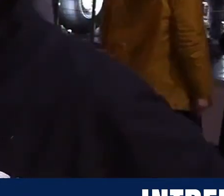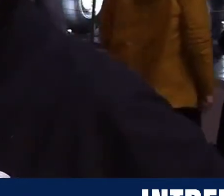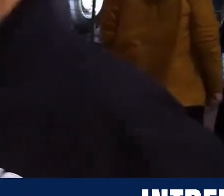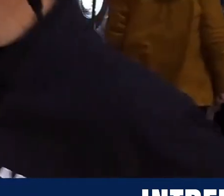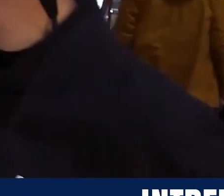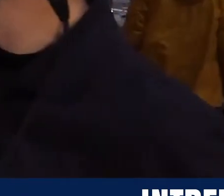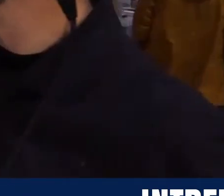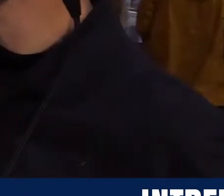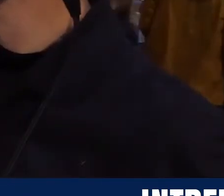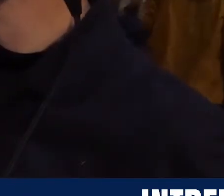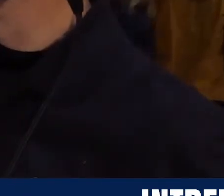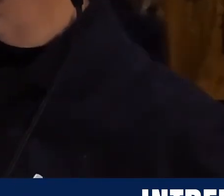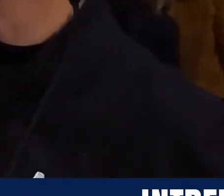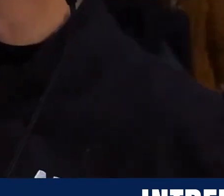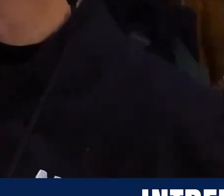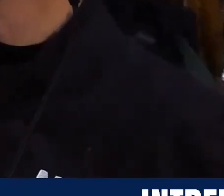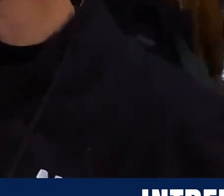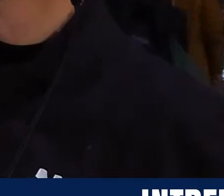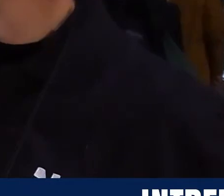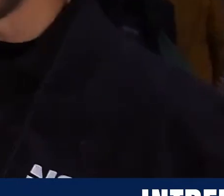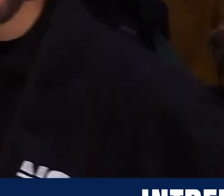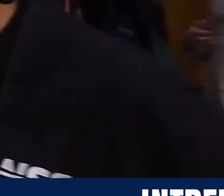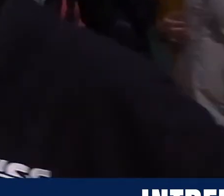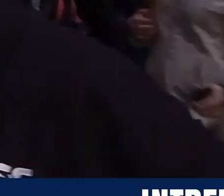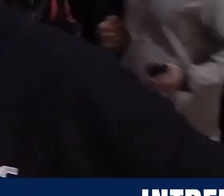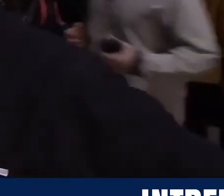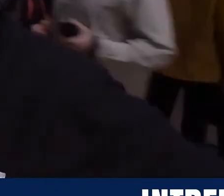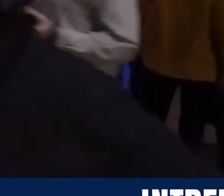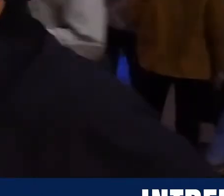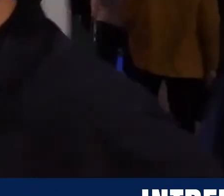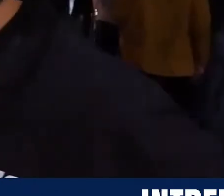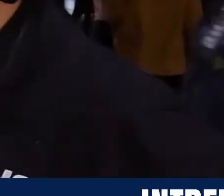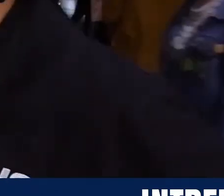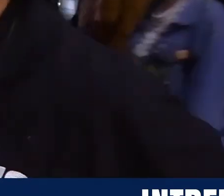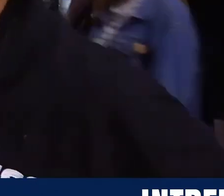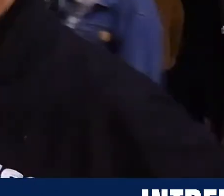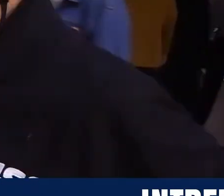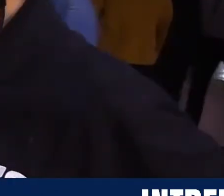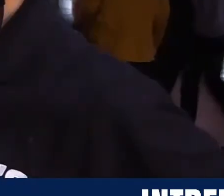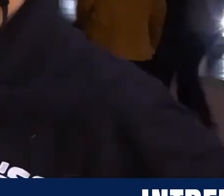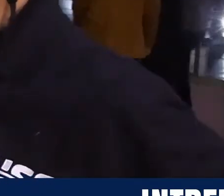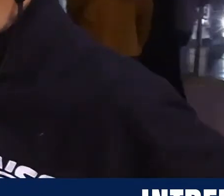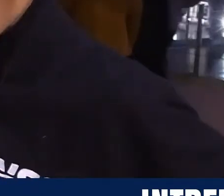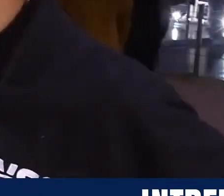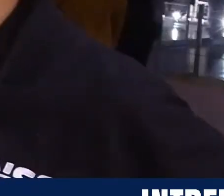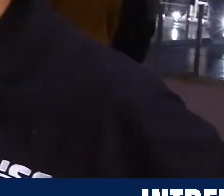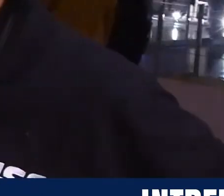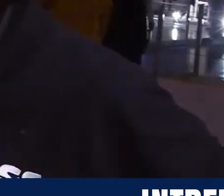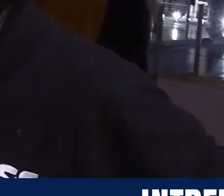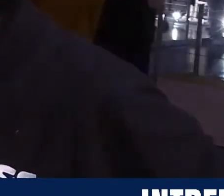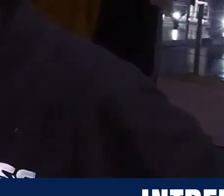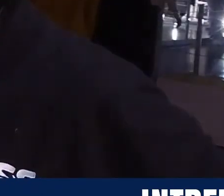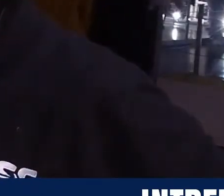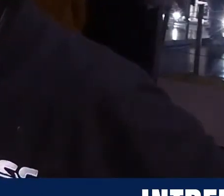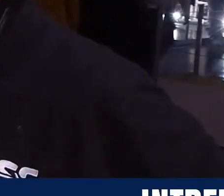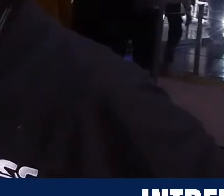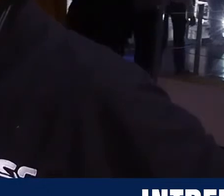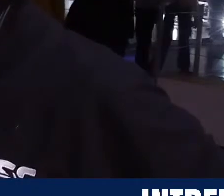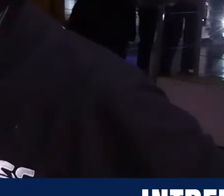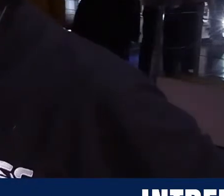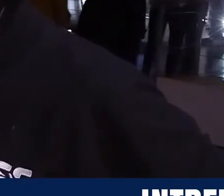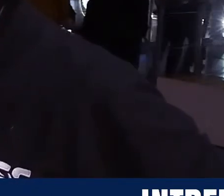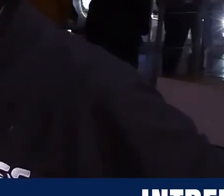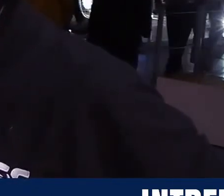on out for that. The new Top Gun? The old Top Gun? Actually, both. We're going to do the old one because it's a we can cult say that. classic. We always have people who come out every year and camp out to see